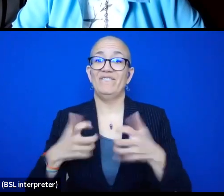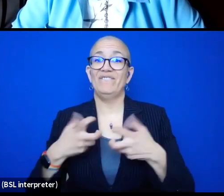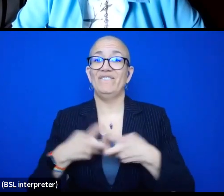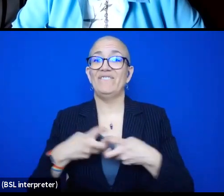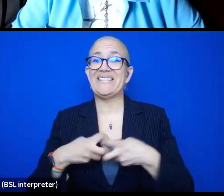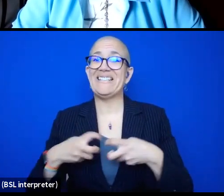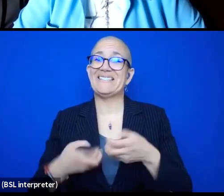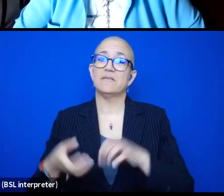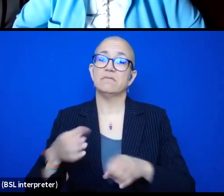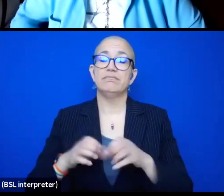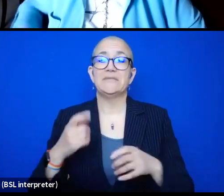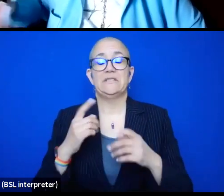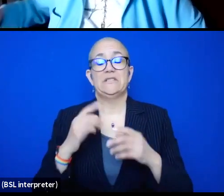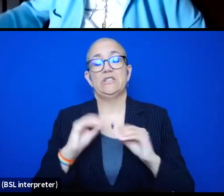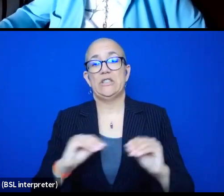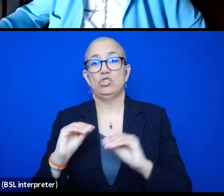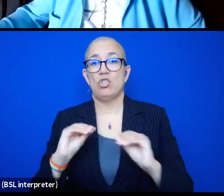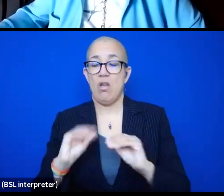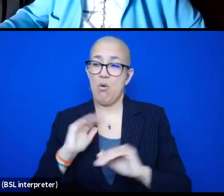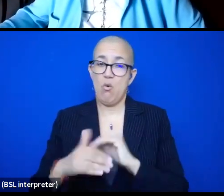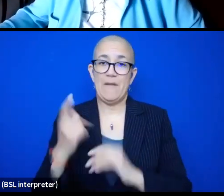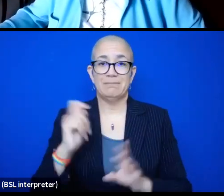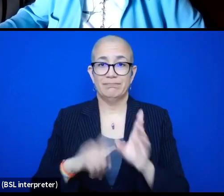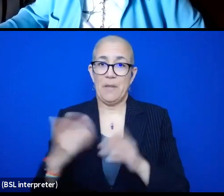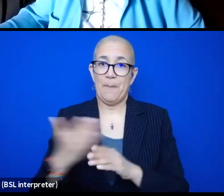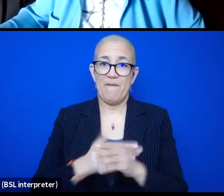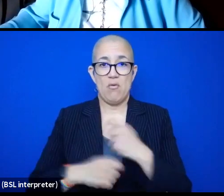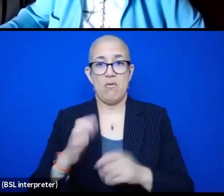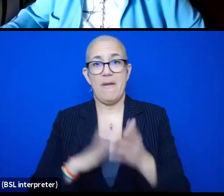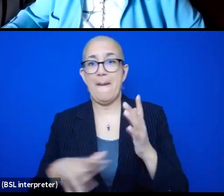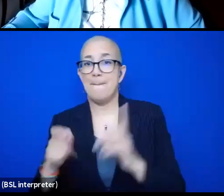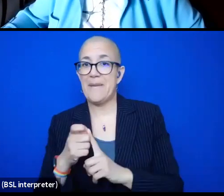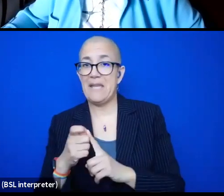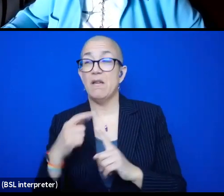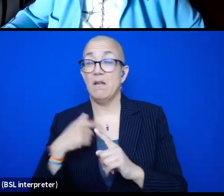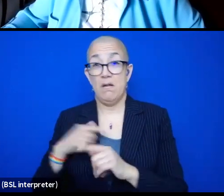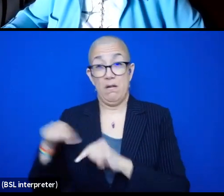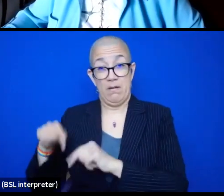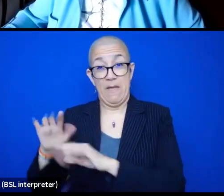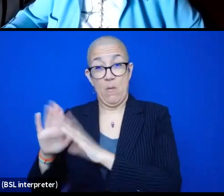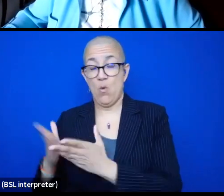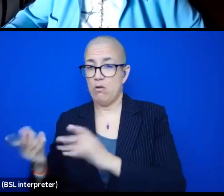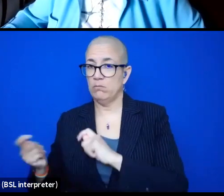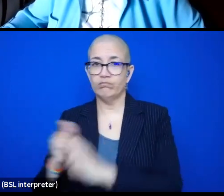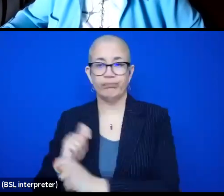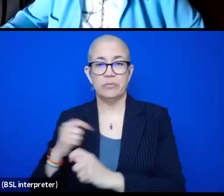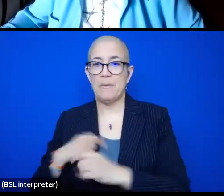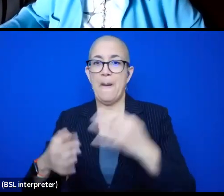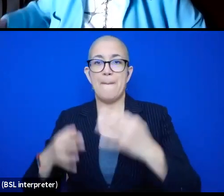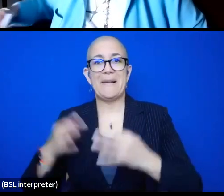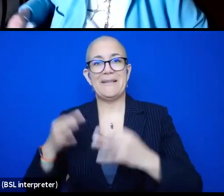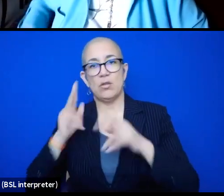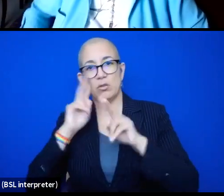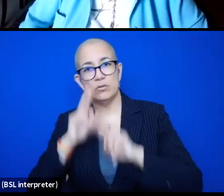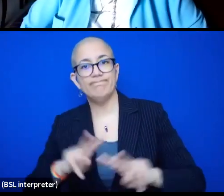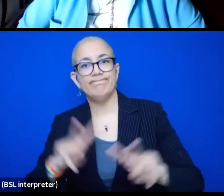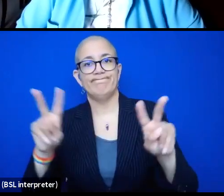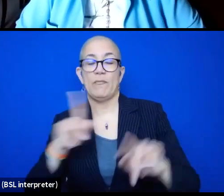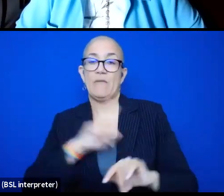MP, and that real-world non-Westminster experience has shaped my entire political outlook. And it's